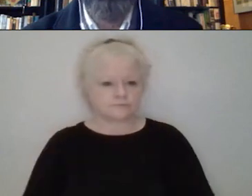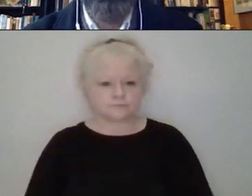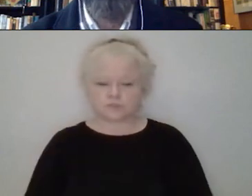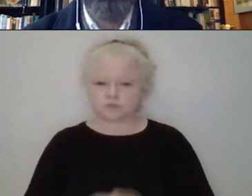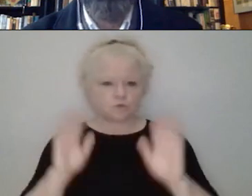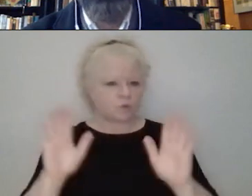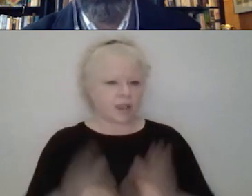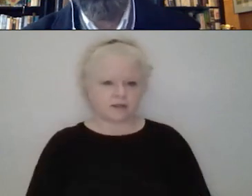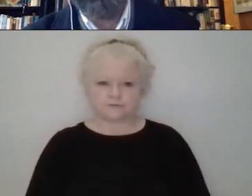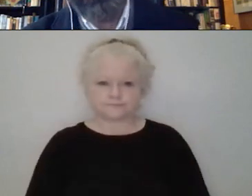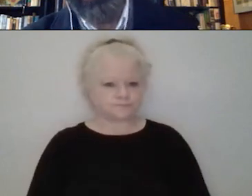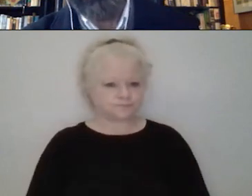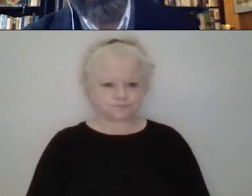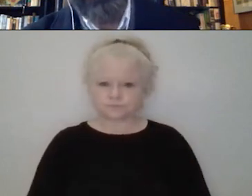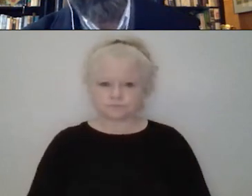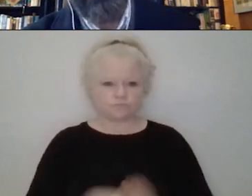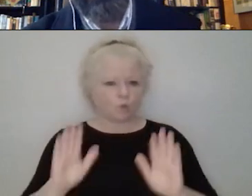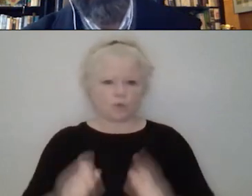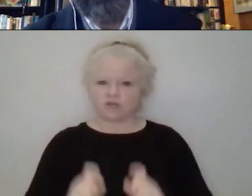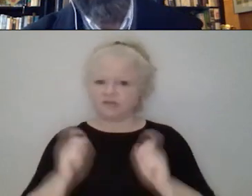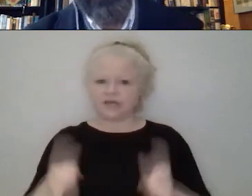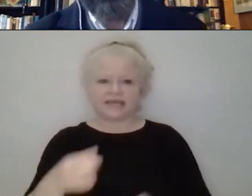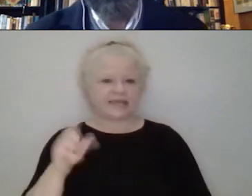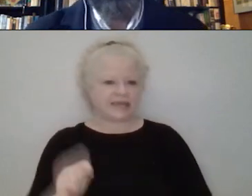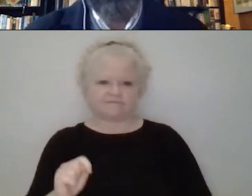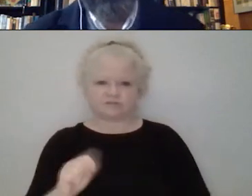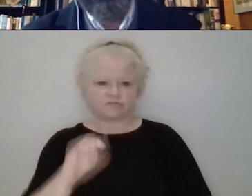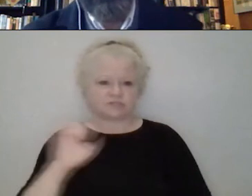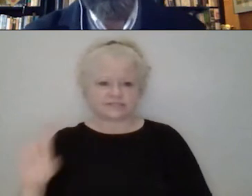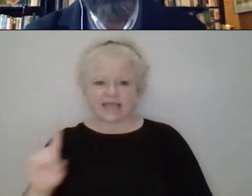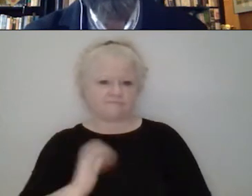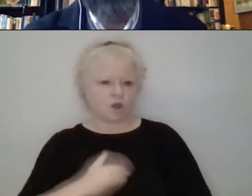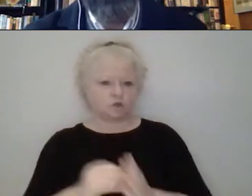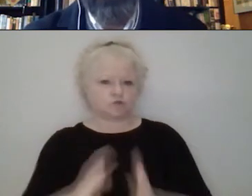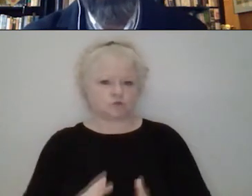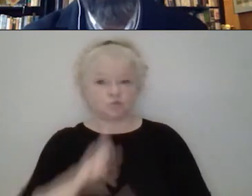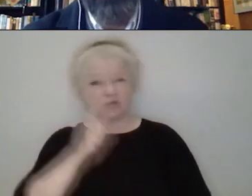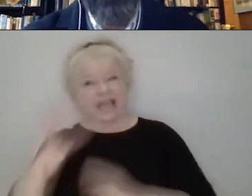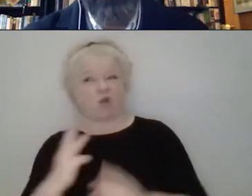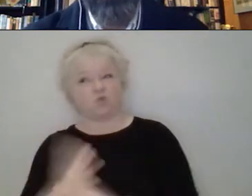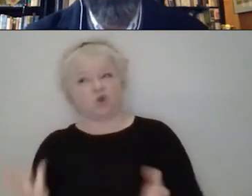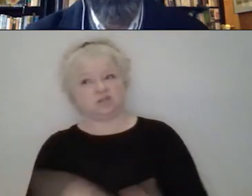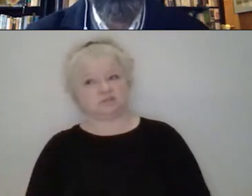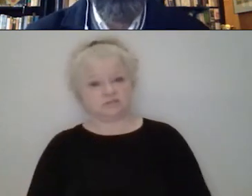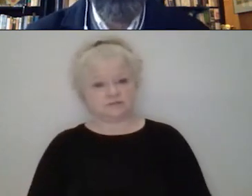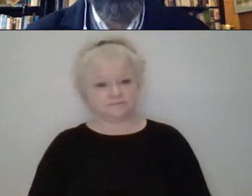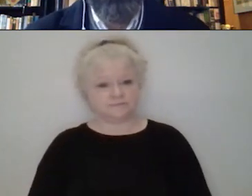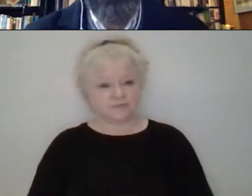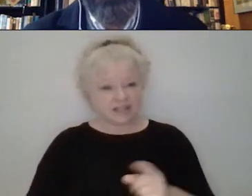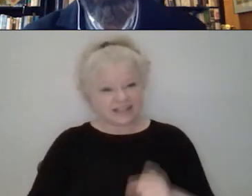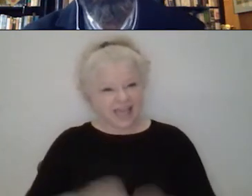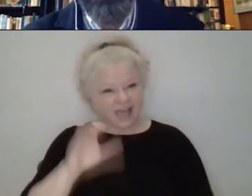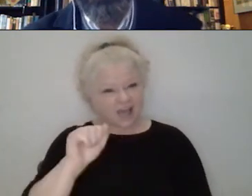know, an unbelievable gift she's given given our, you know, our students and our world really for design. But look at Carlos, like, he,